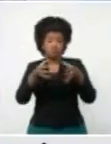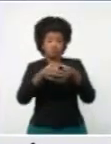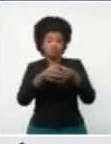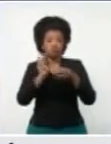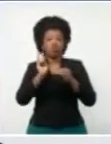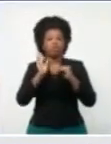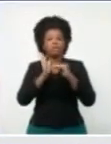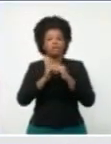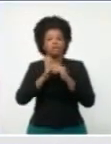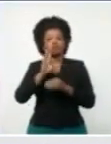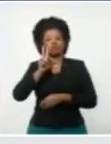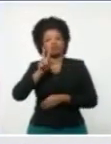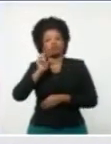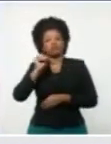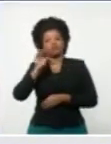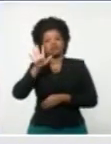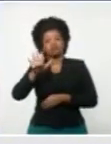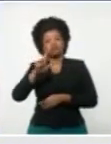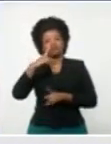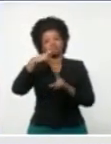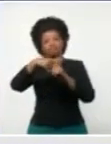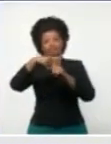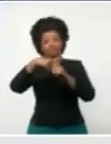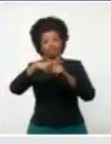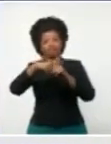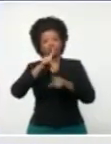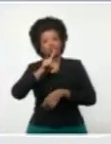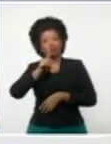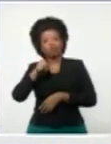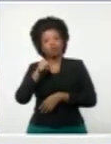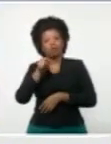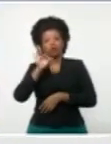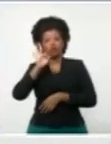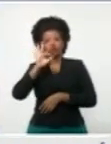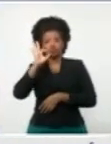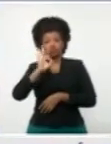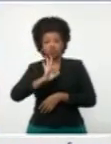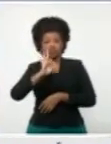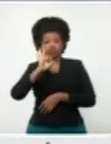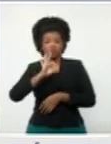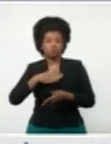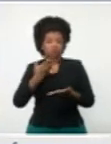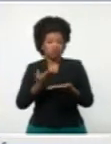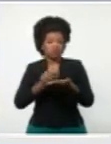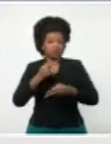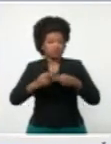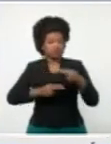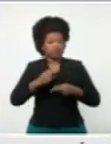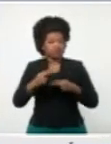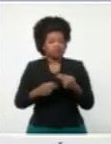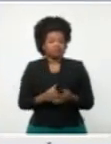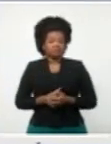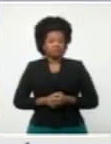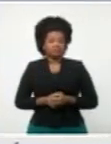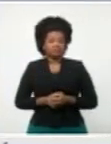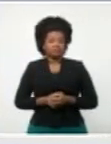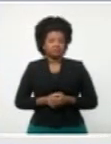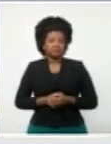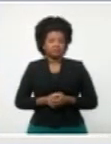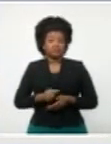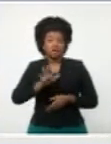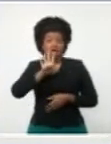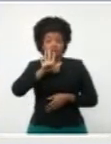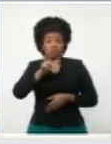The 5 confirmed cases are all Cuban, and this is the pattern that have been going on for a while now. Of them, 4